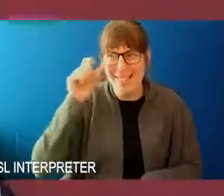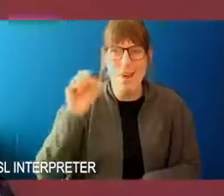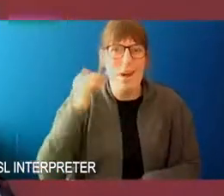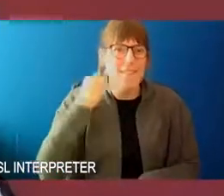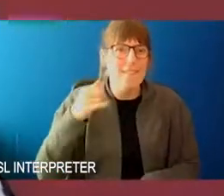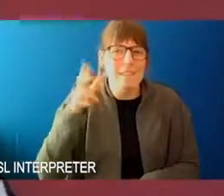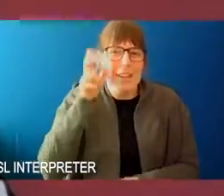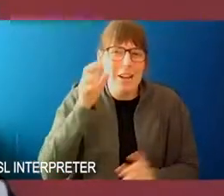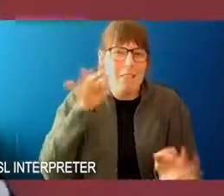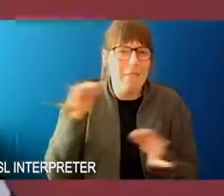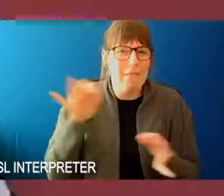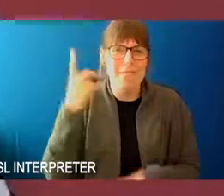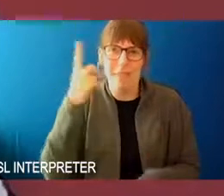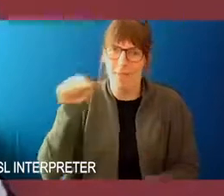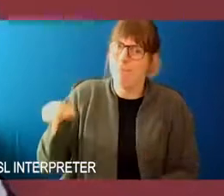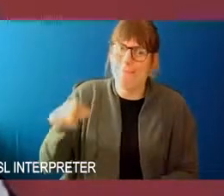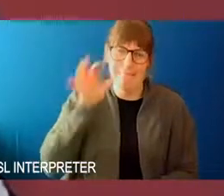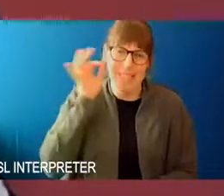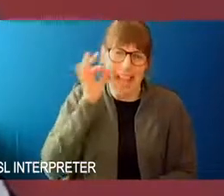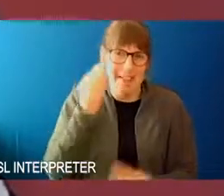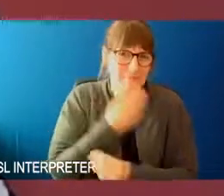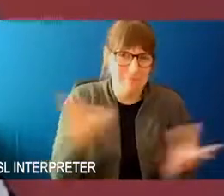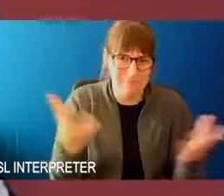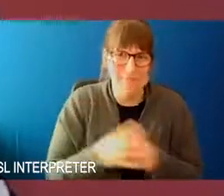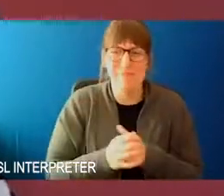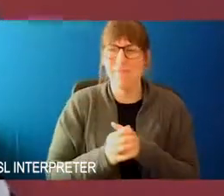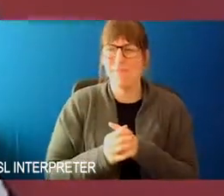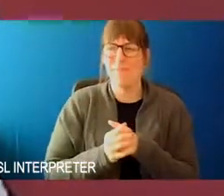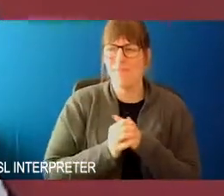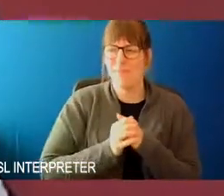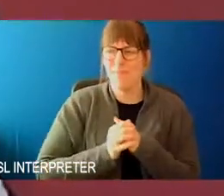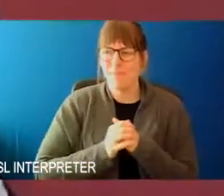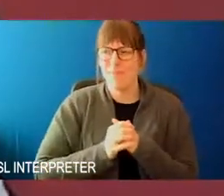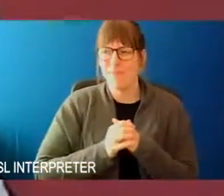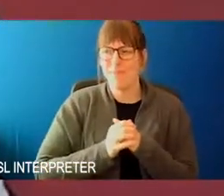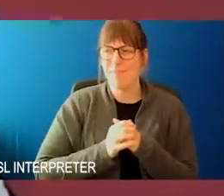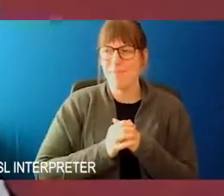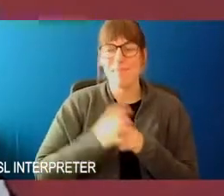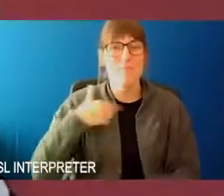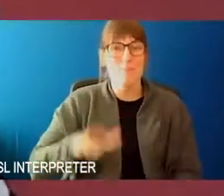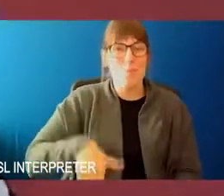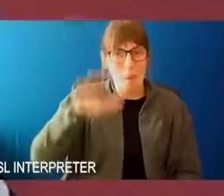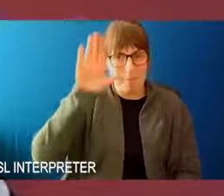like climbs up onto the screen or like you hear scratching noises. That's what's going on in this room.